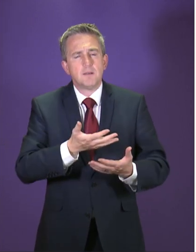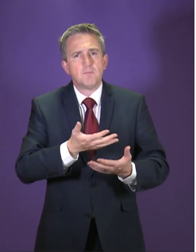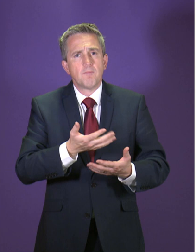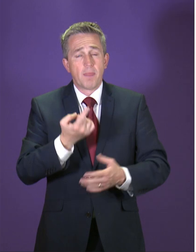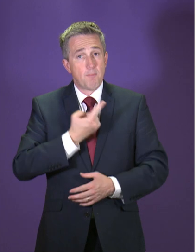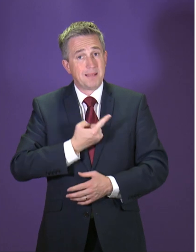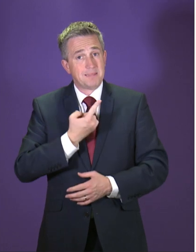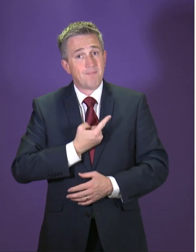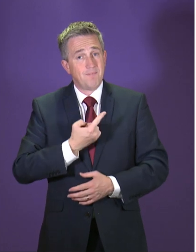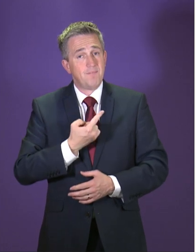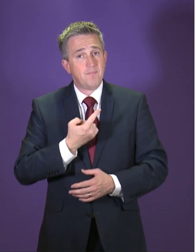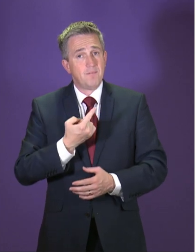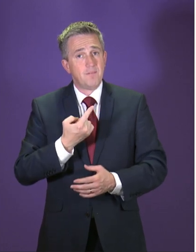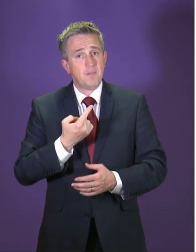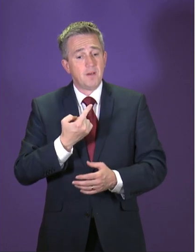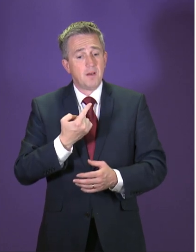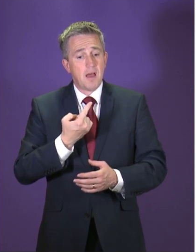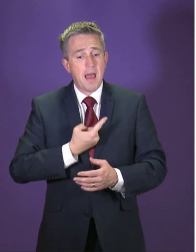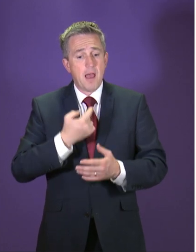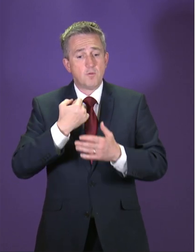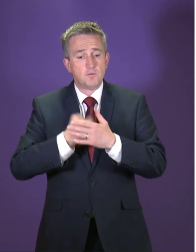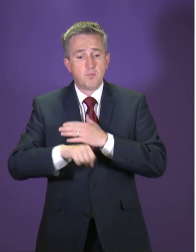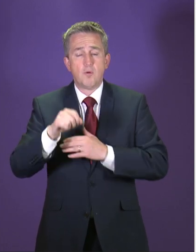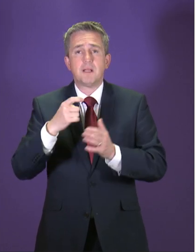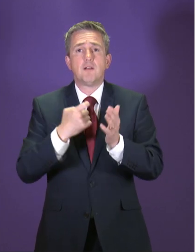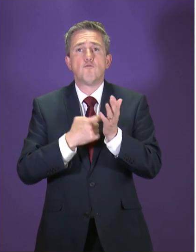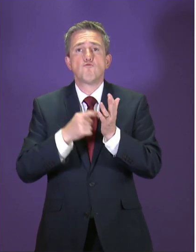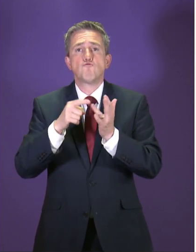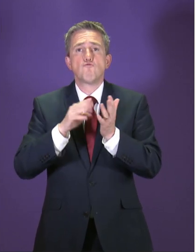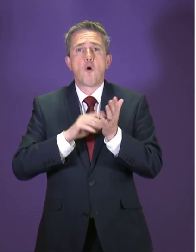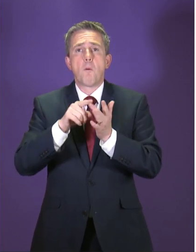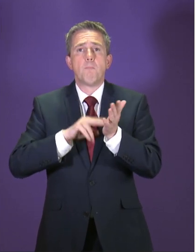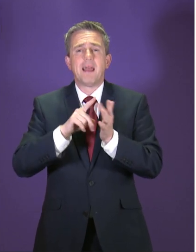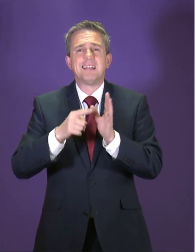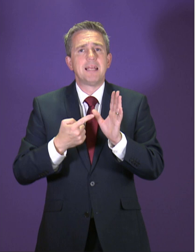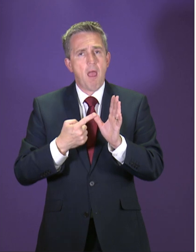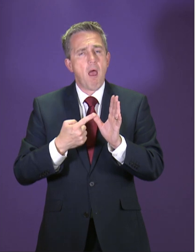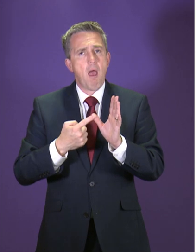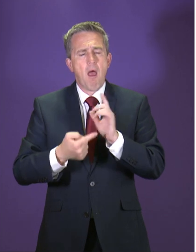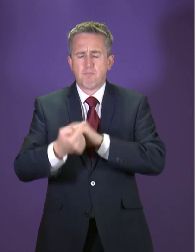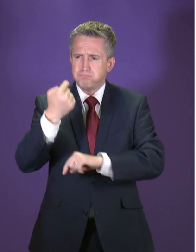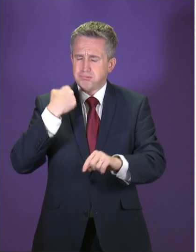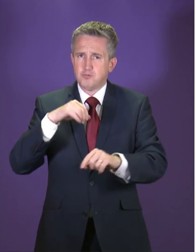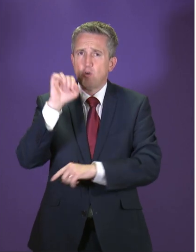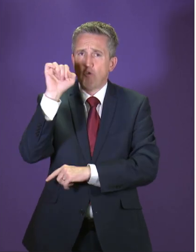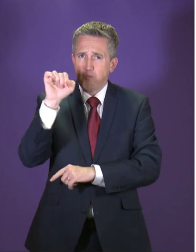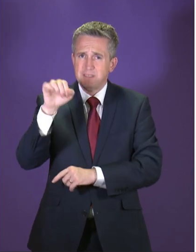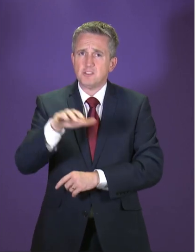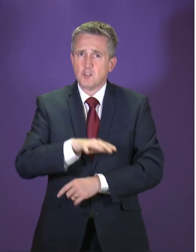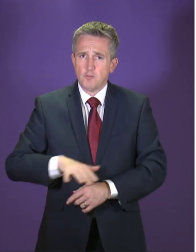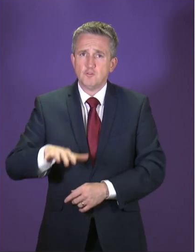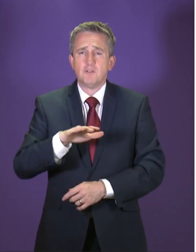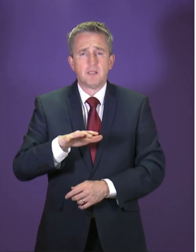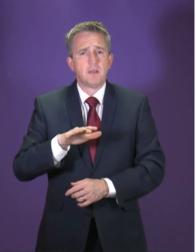I was born in Romania in a communist country, and I got